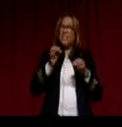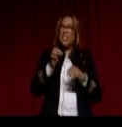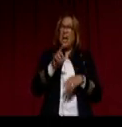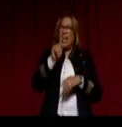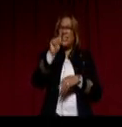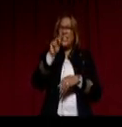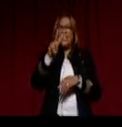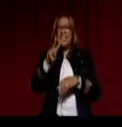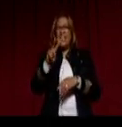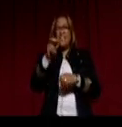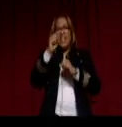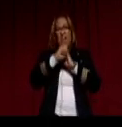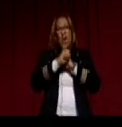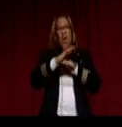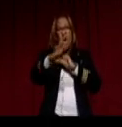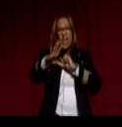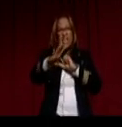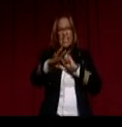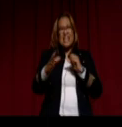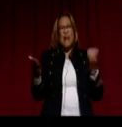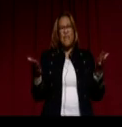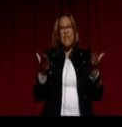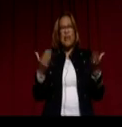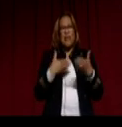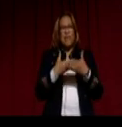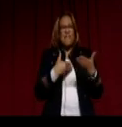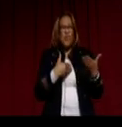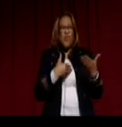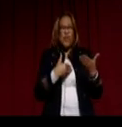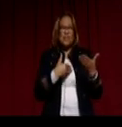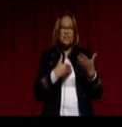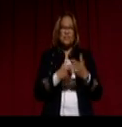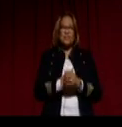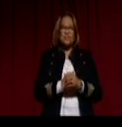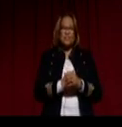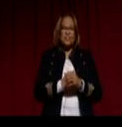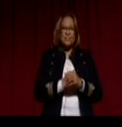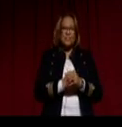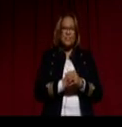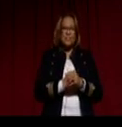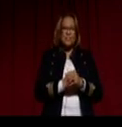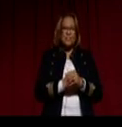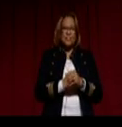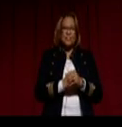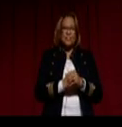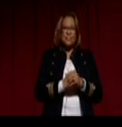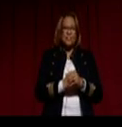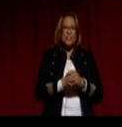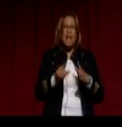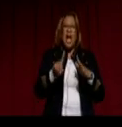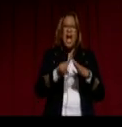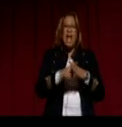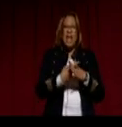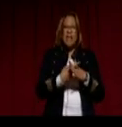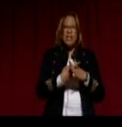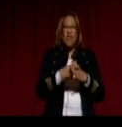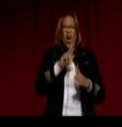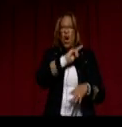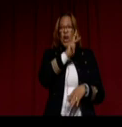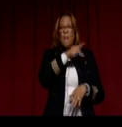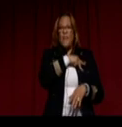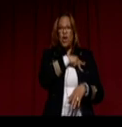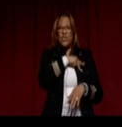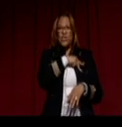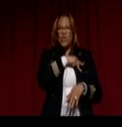here before, and what's sort of the rundown of the history of pandemics? Let me start on a personal note.